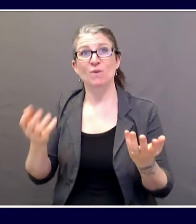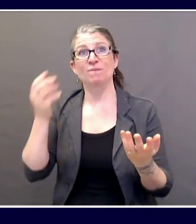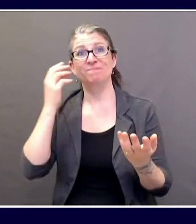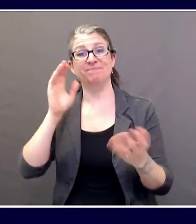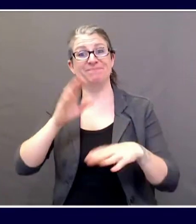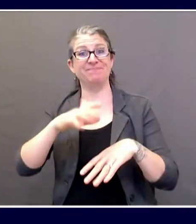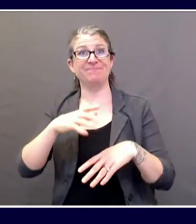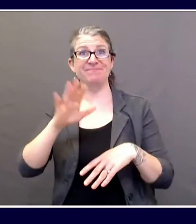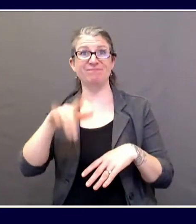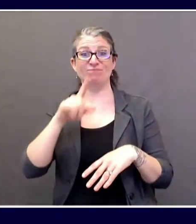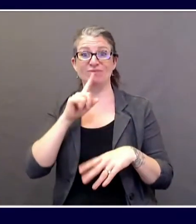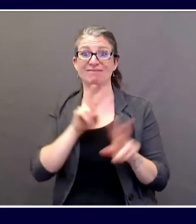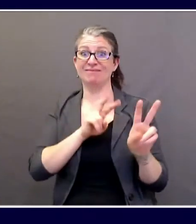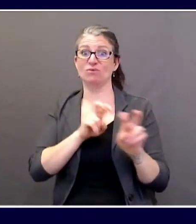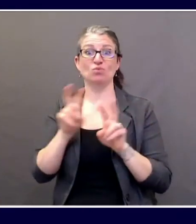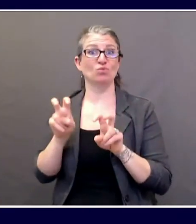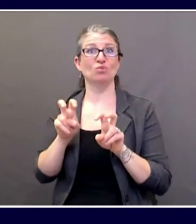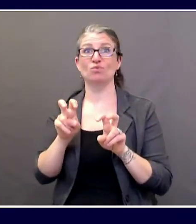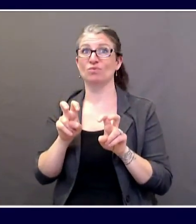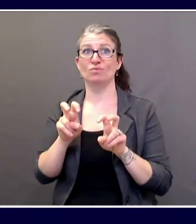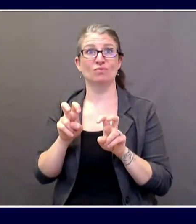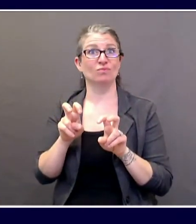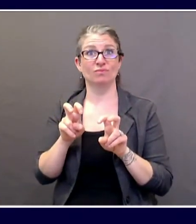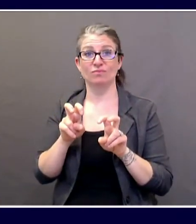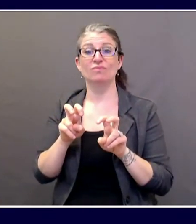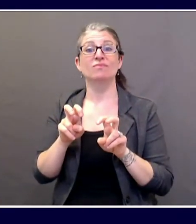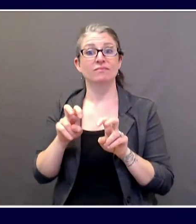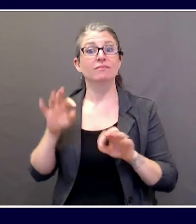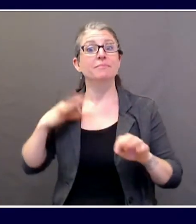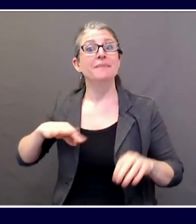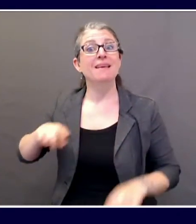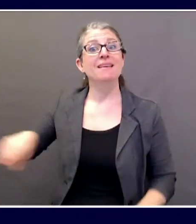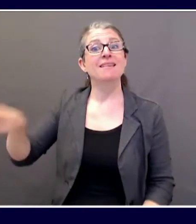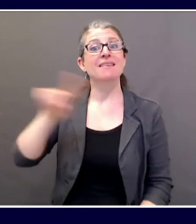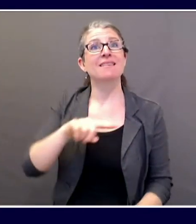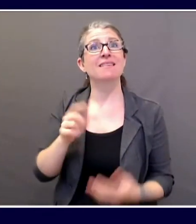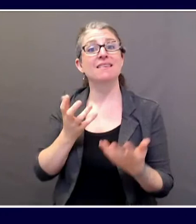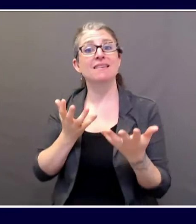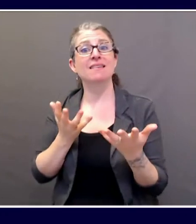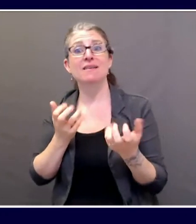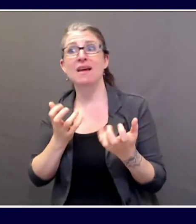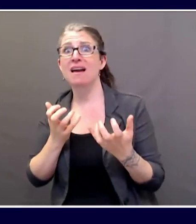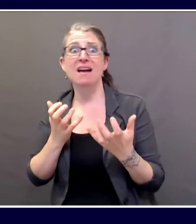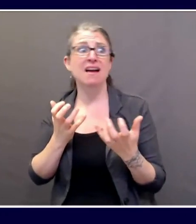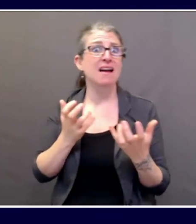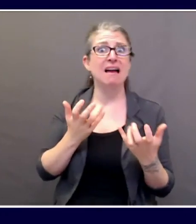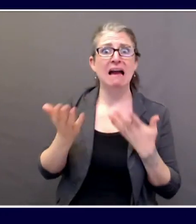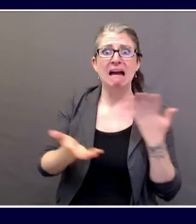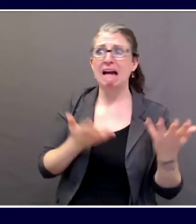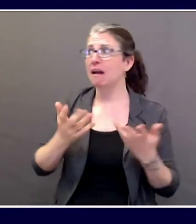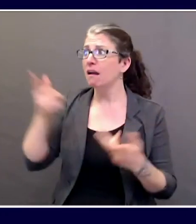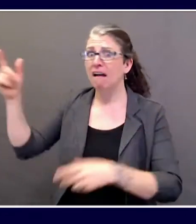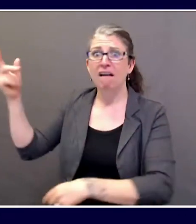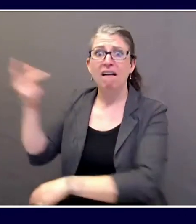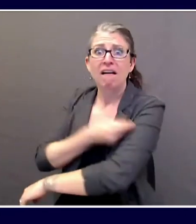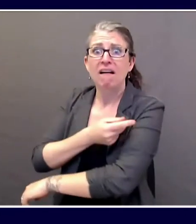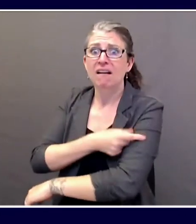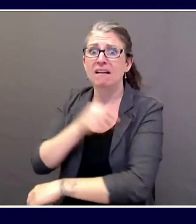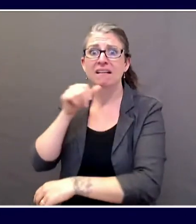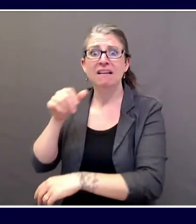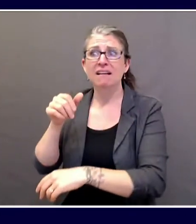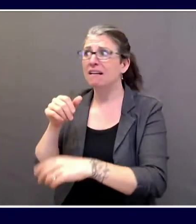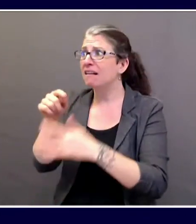It also means that there are things that you can do to help. For example, if you have made more than one